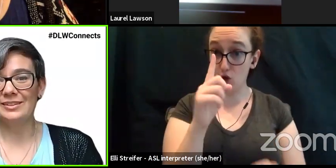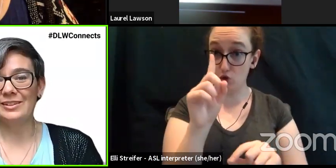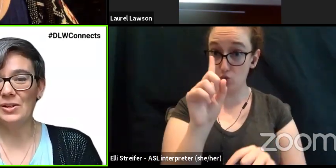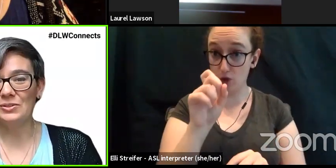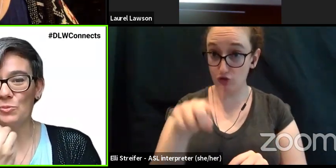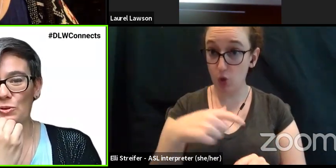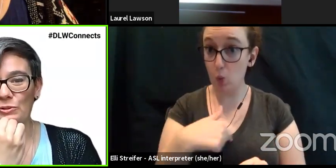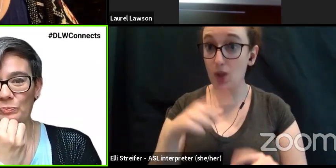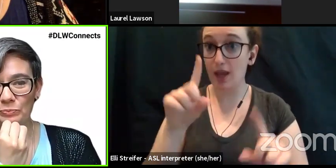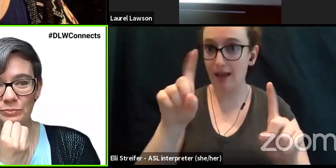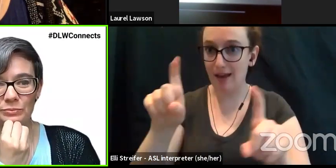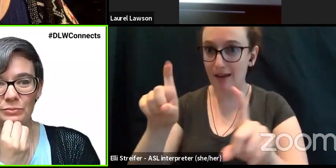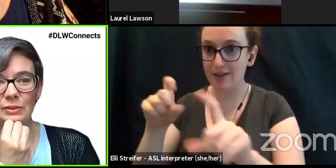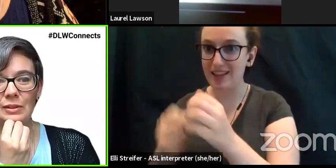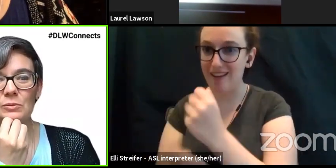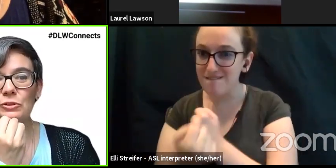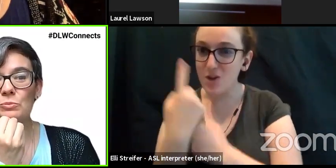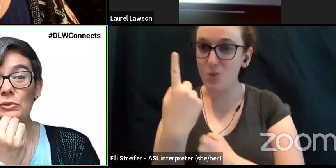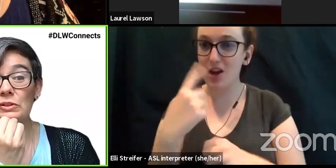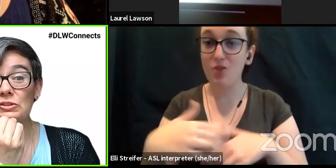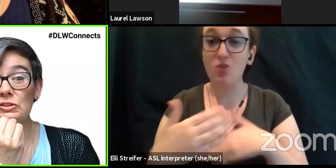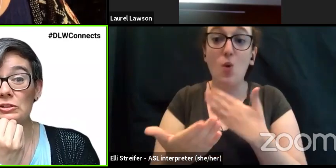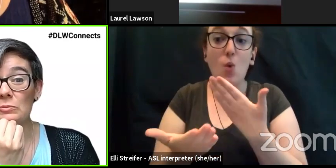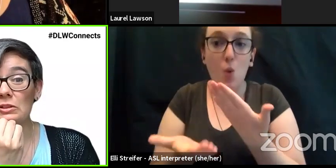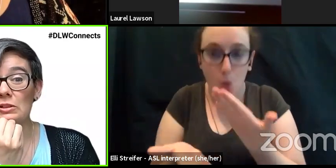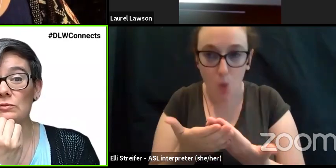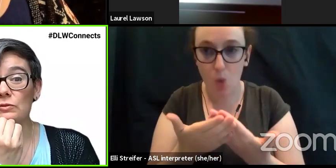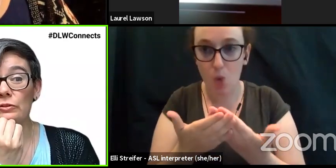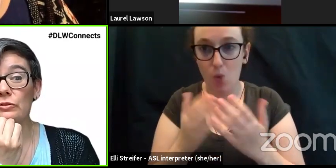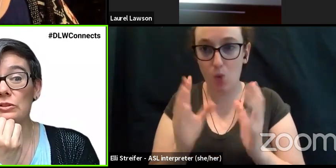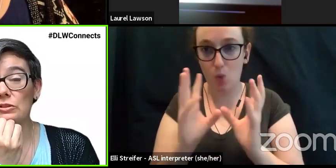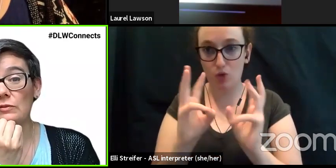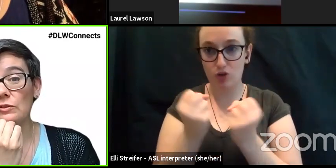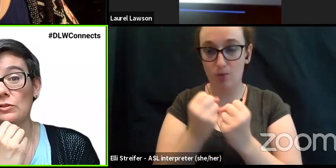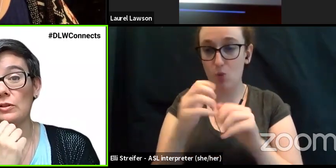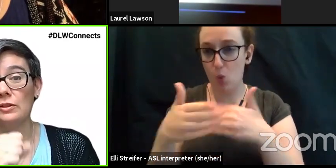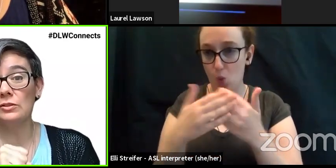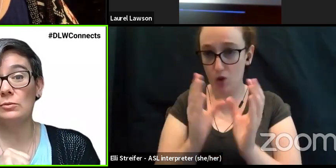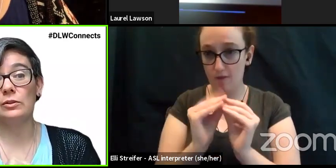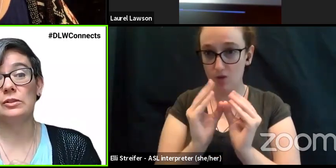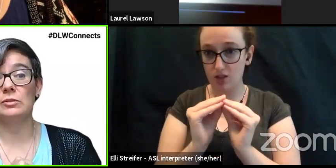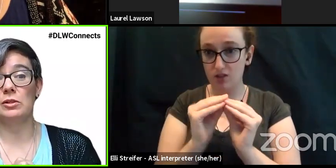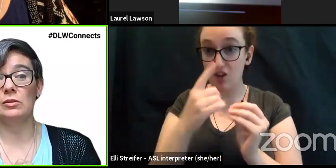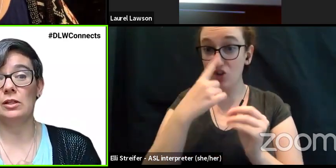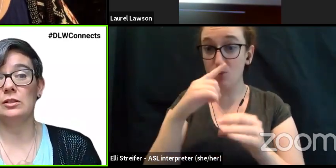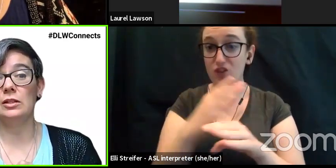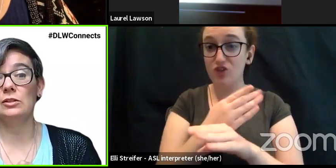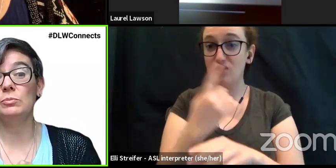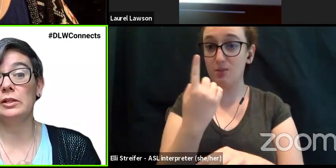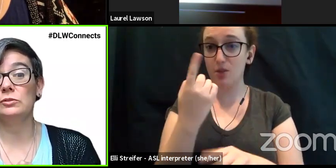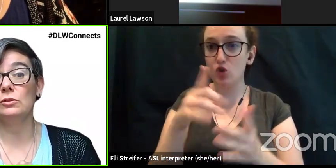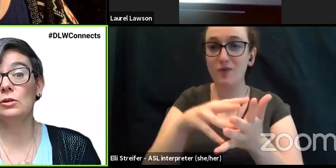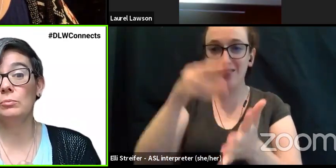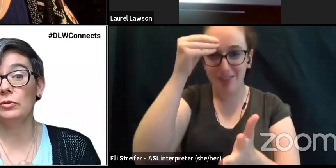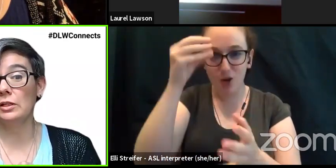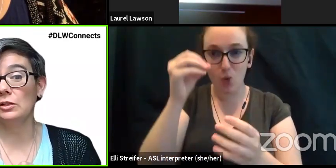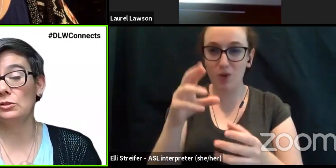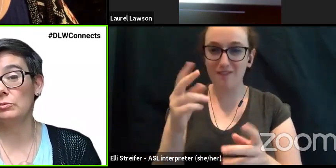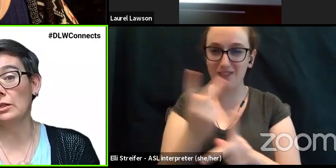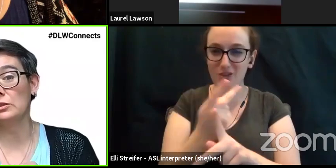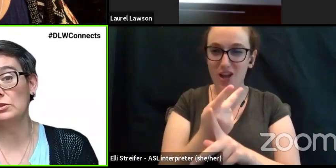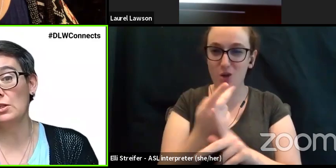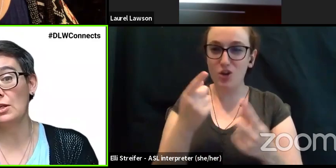everyone across the board. Would you briefly share something that you've learned or discovered during this quarantine period that you plan to